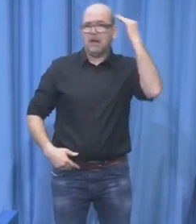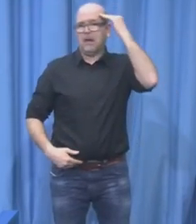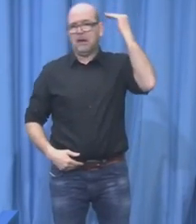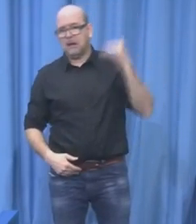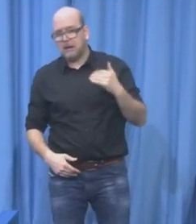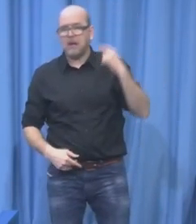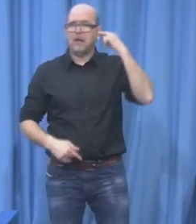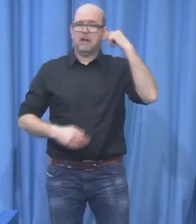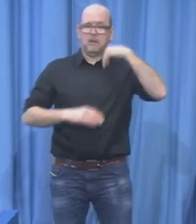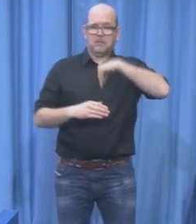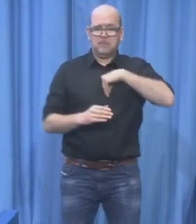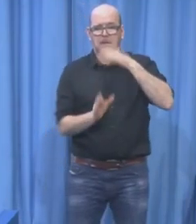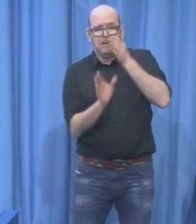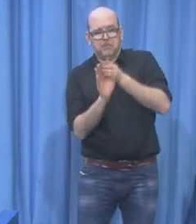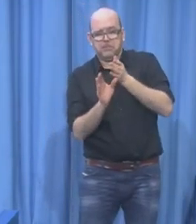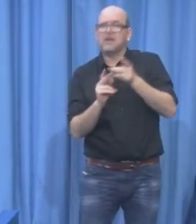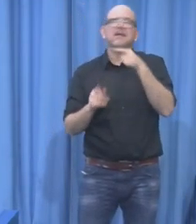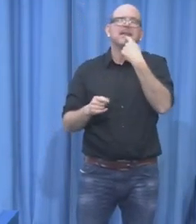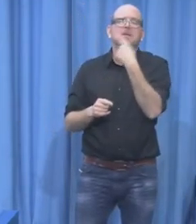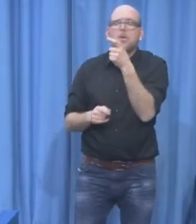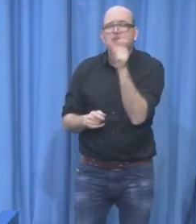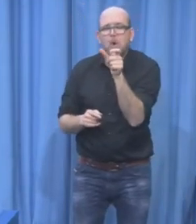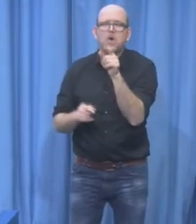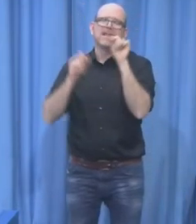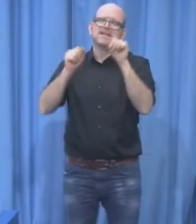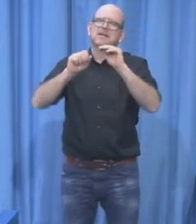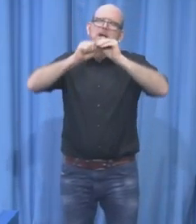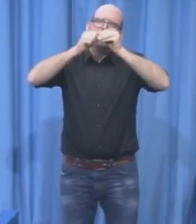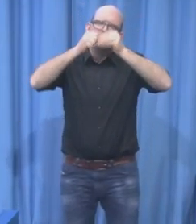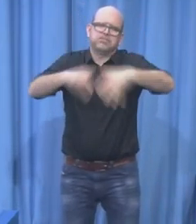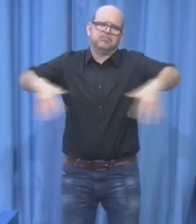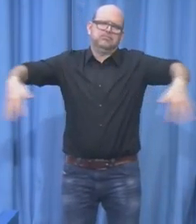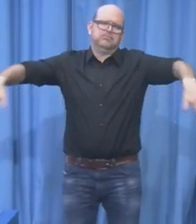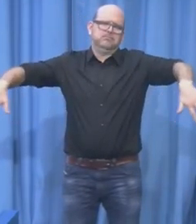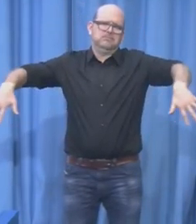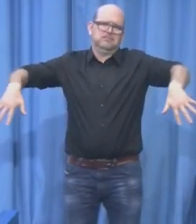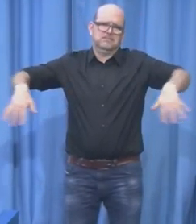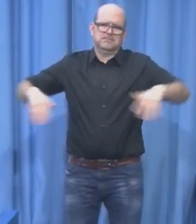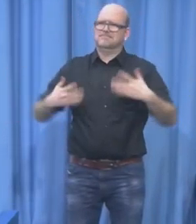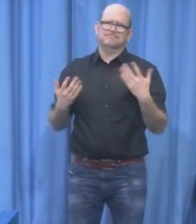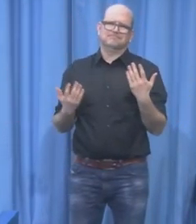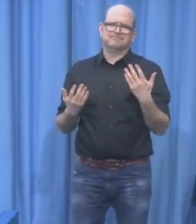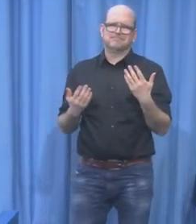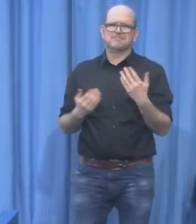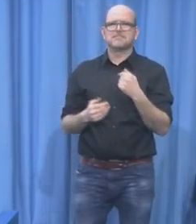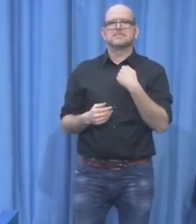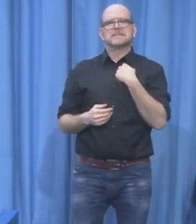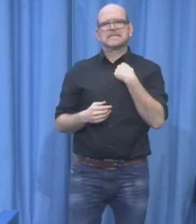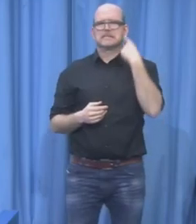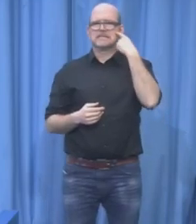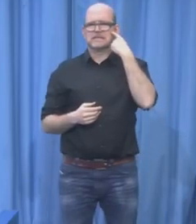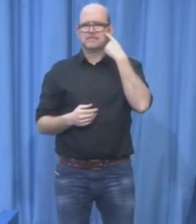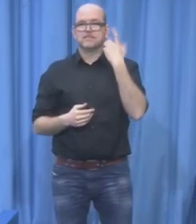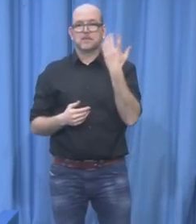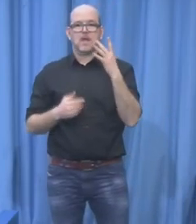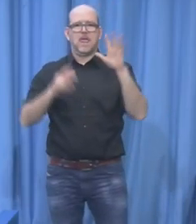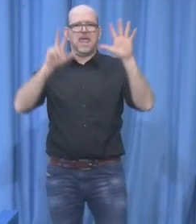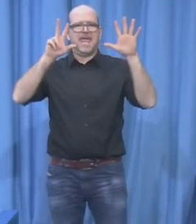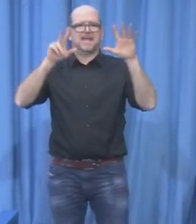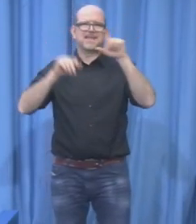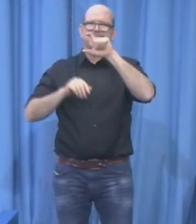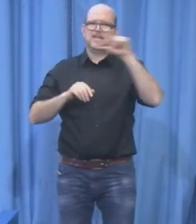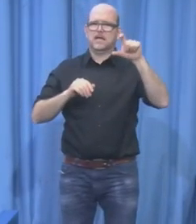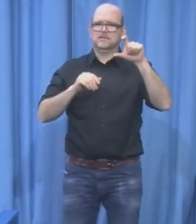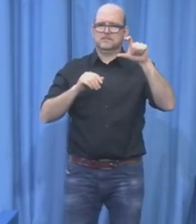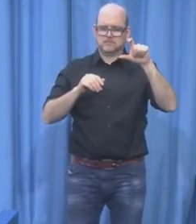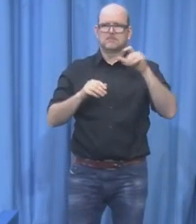the students an 8-week paid job at minimum wage or higher, and all of our jobs are paid. We don't do any